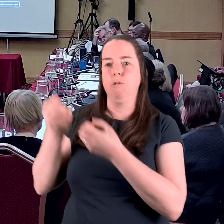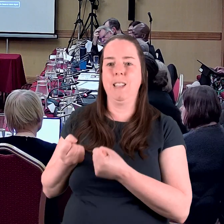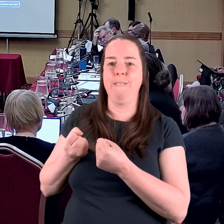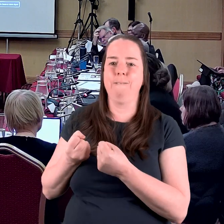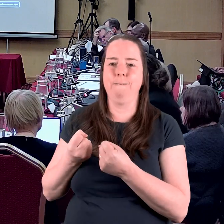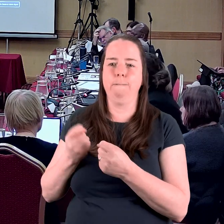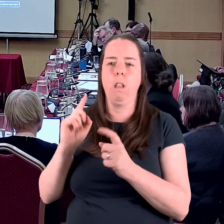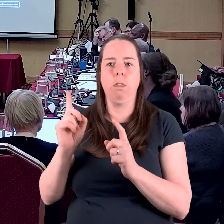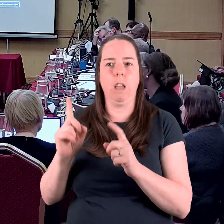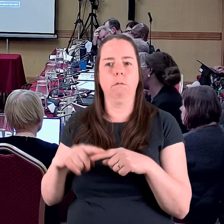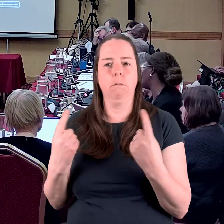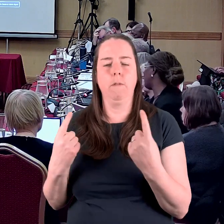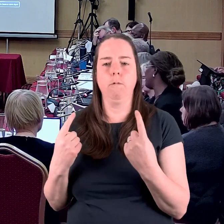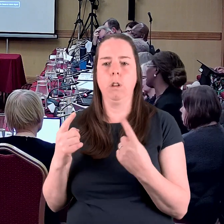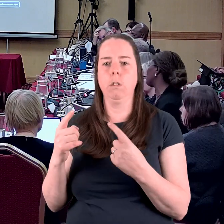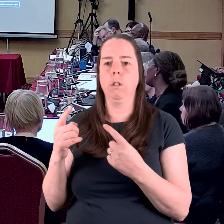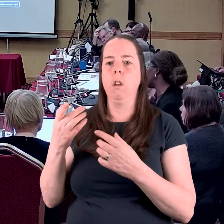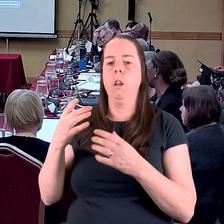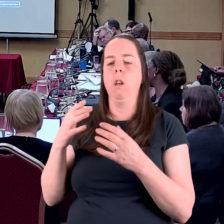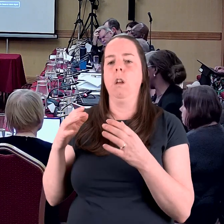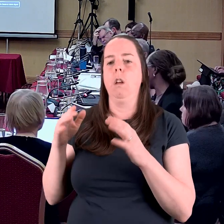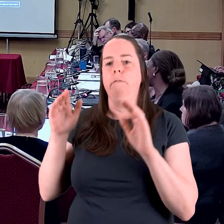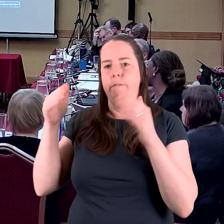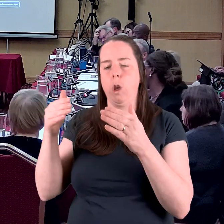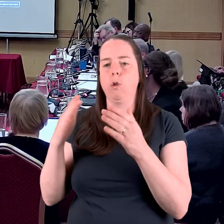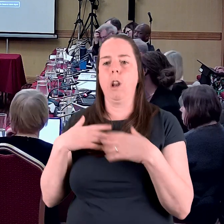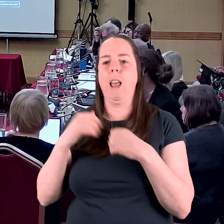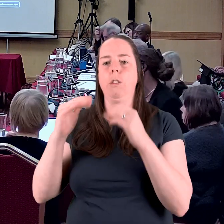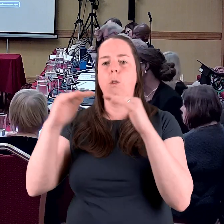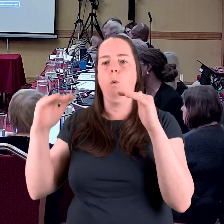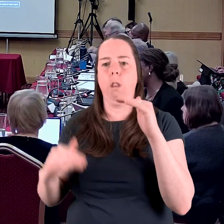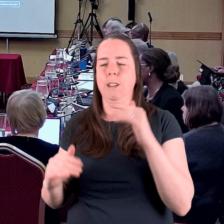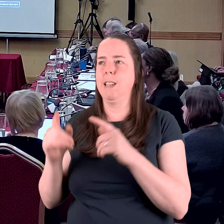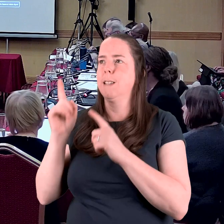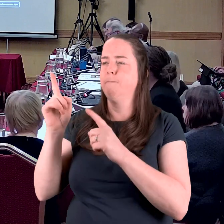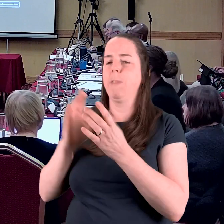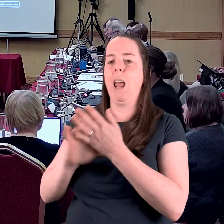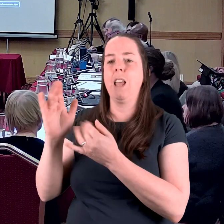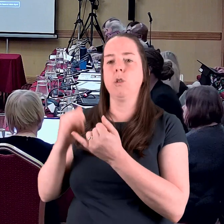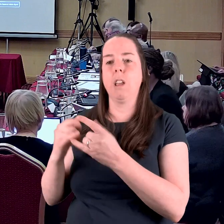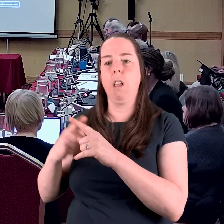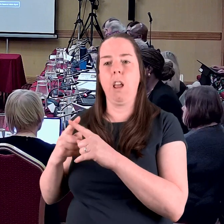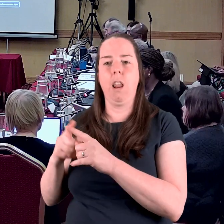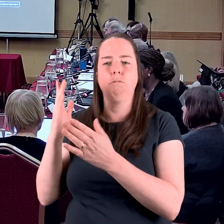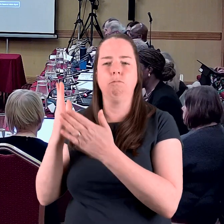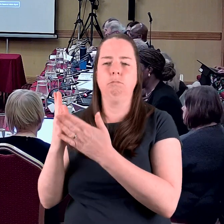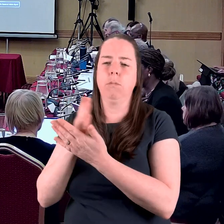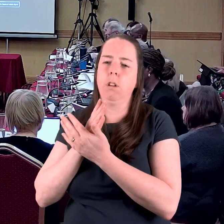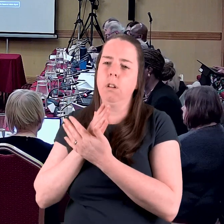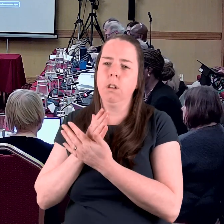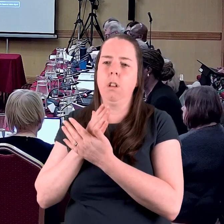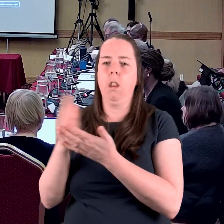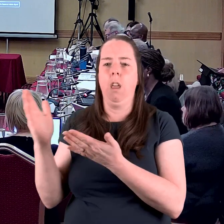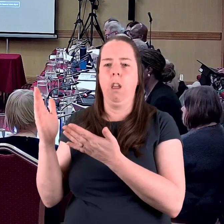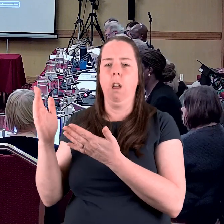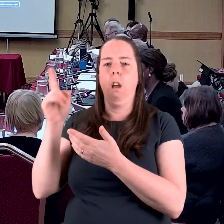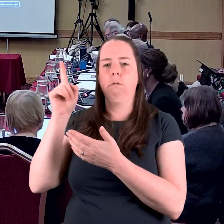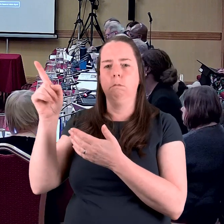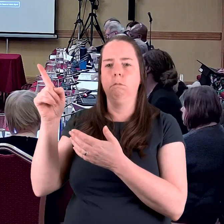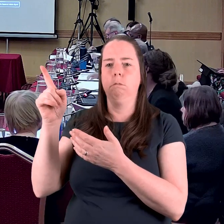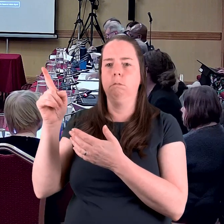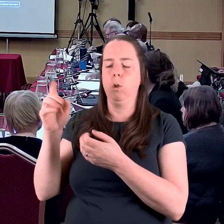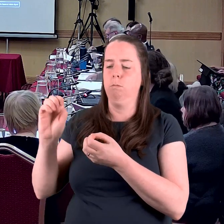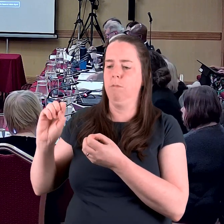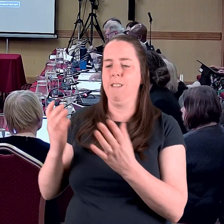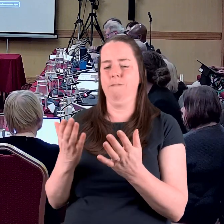from NHSE, so that's the difference. We received money from NHSE regarding health inequalities last year. And